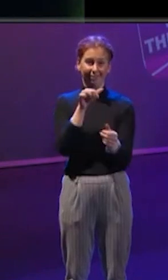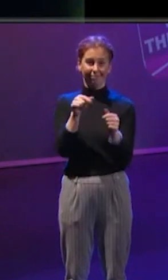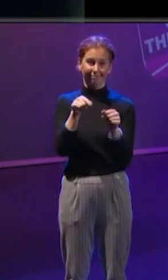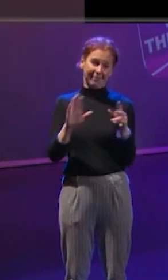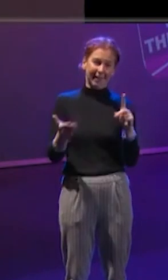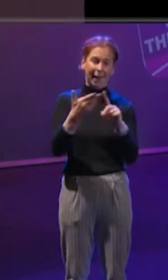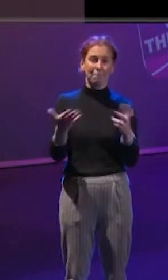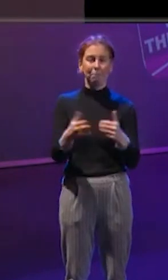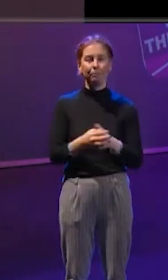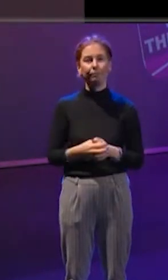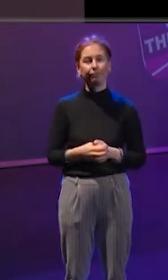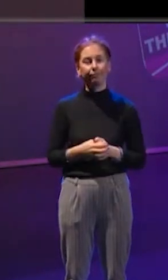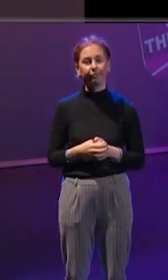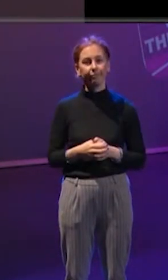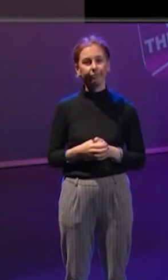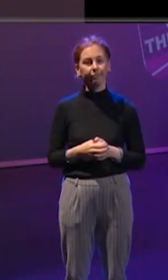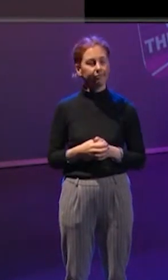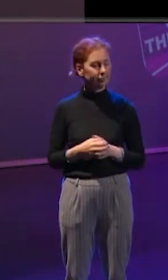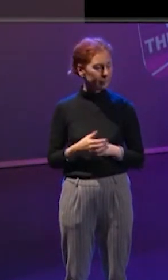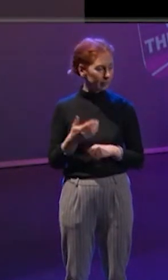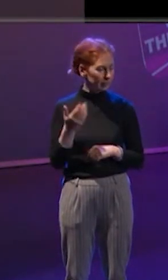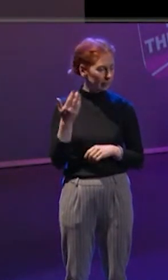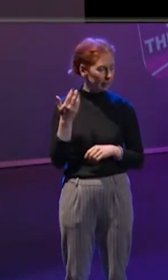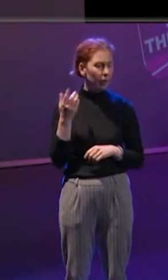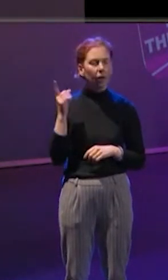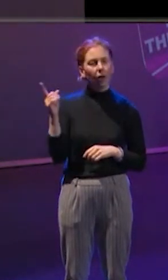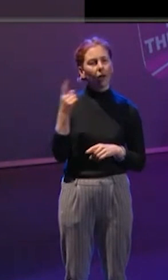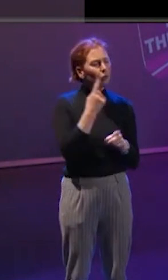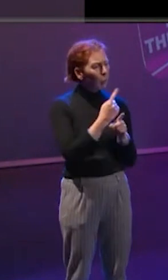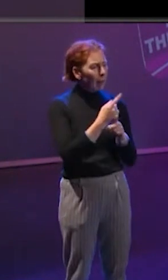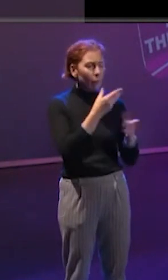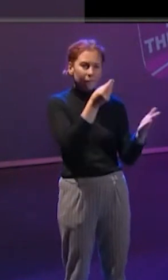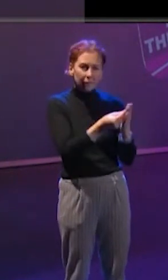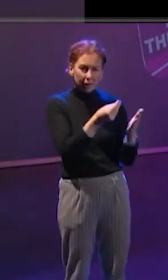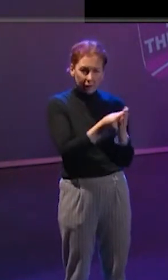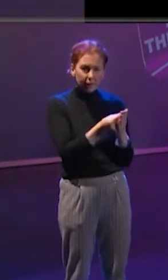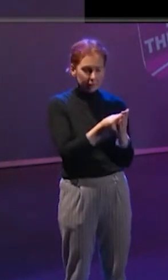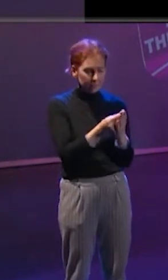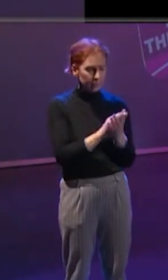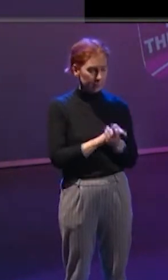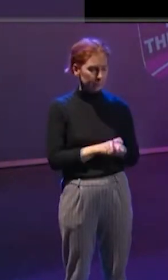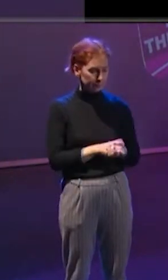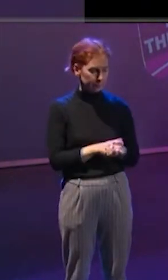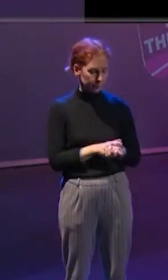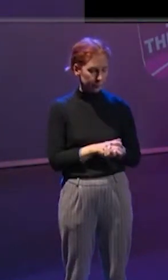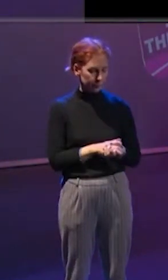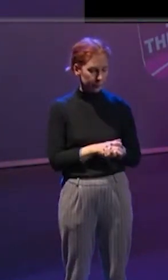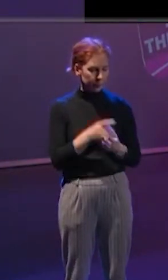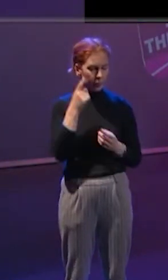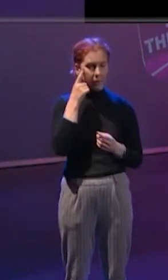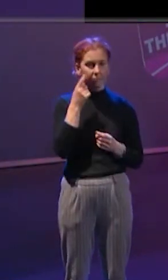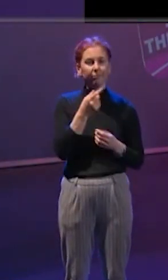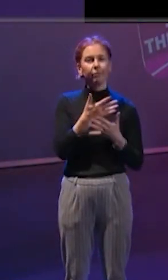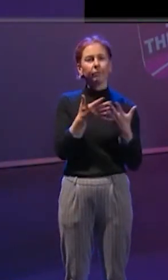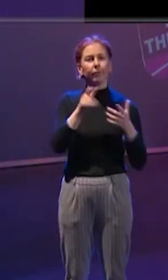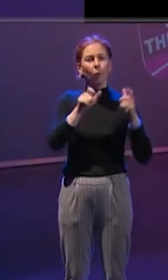So in terms of, we've spoken a lot about finances there. I think something that a lot of people looking at producing as a career would